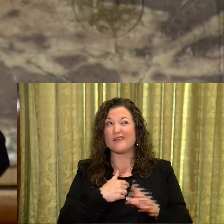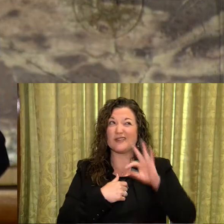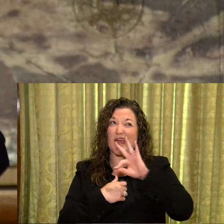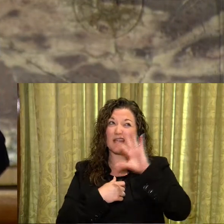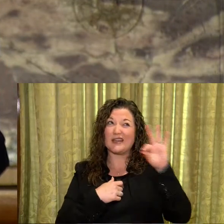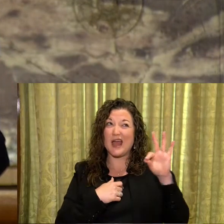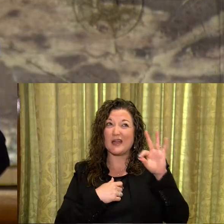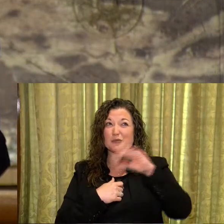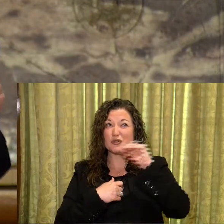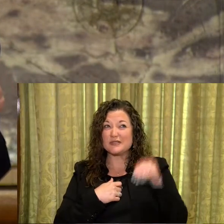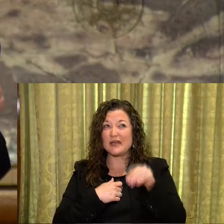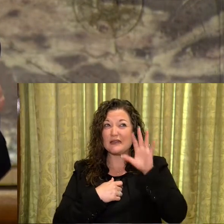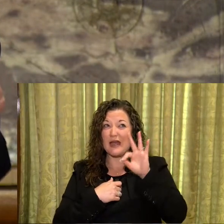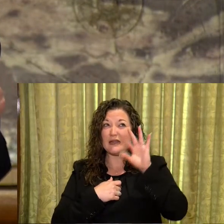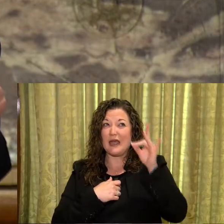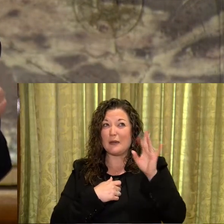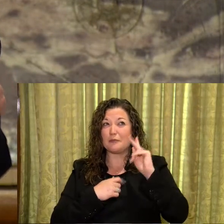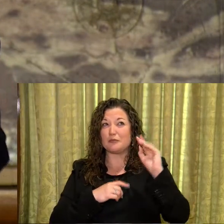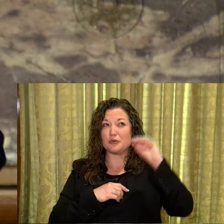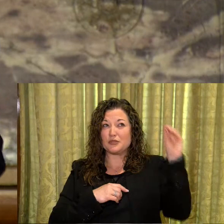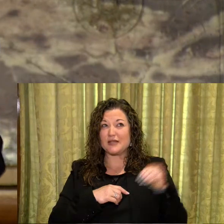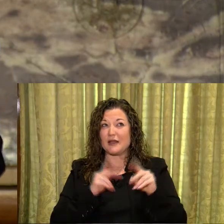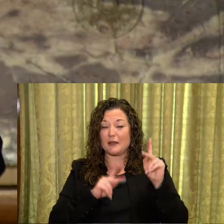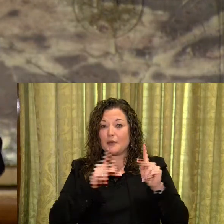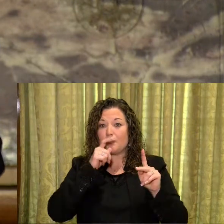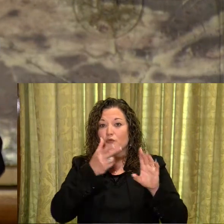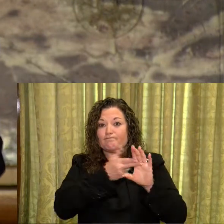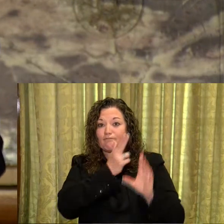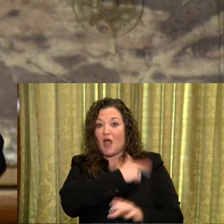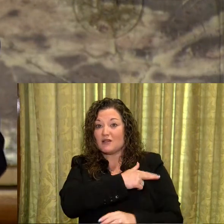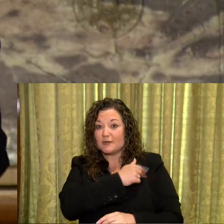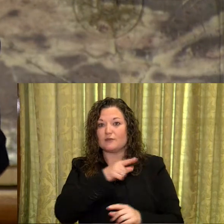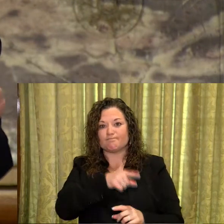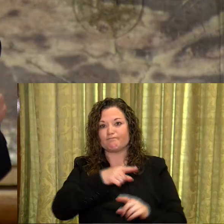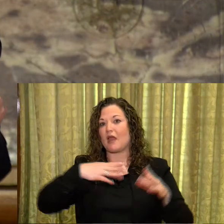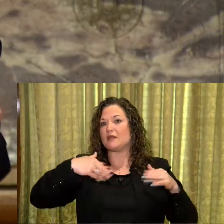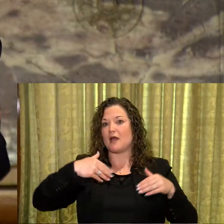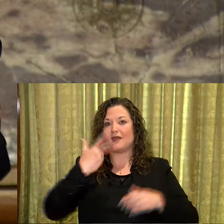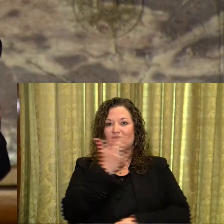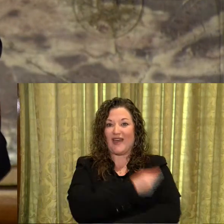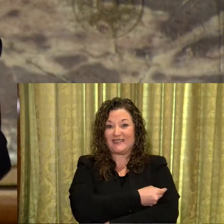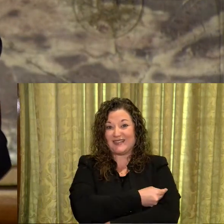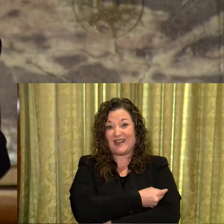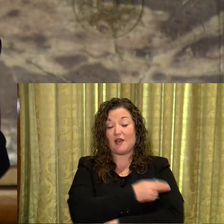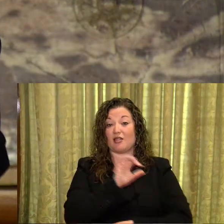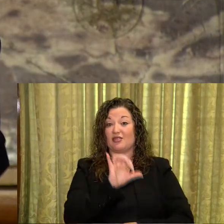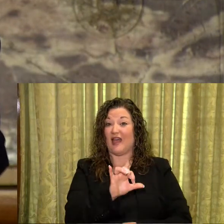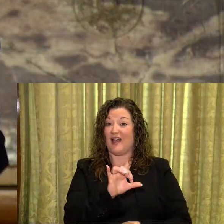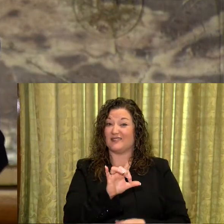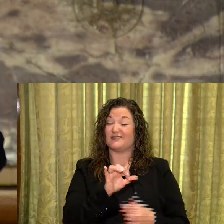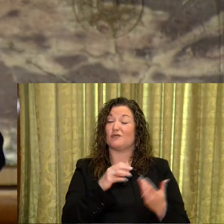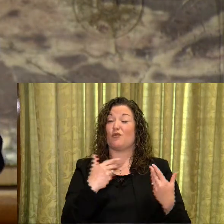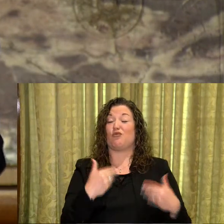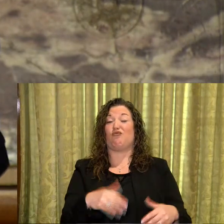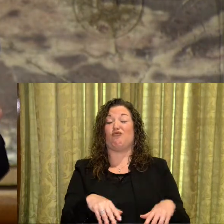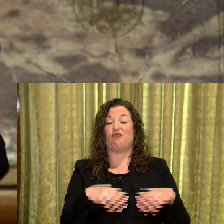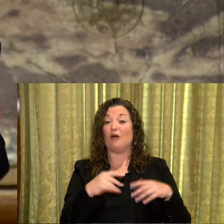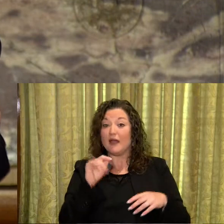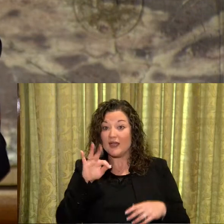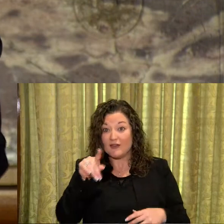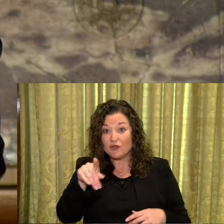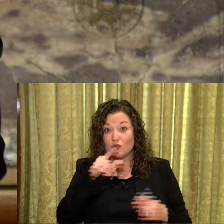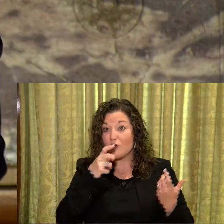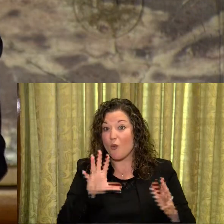99% of those that are hospitalized have not been vaccinated. That's extraordinary. And so if you don't want to go to